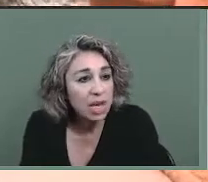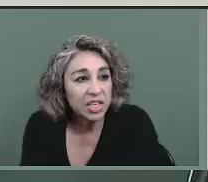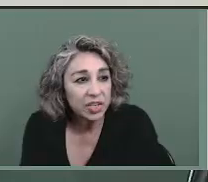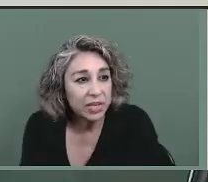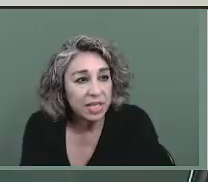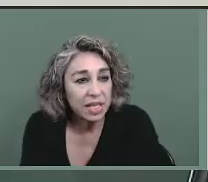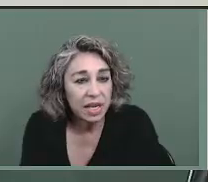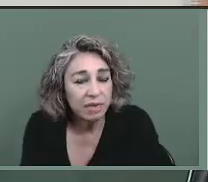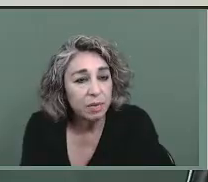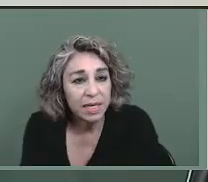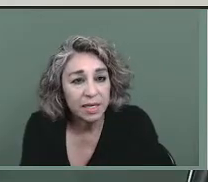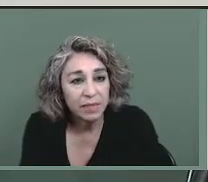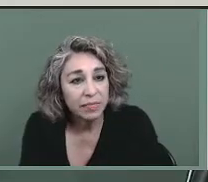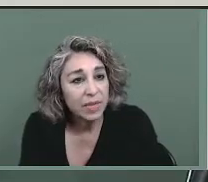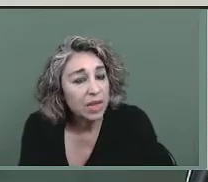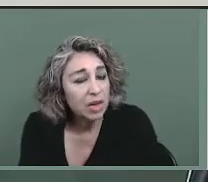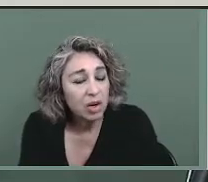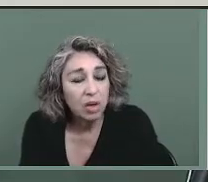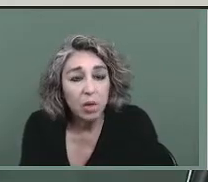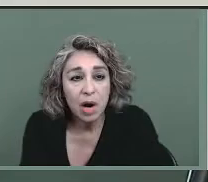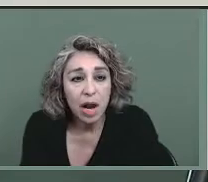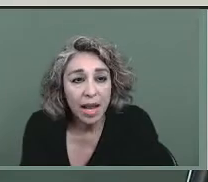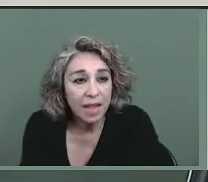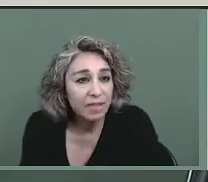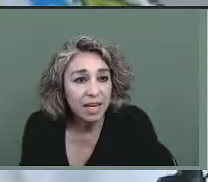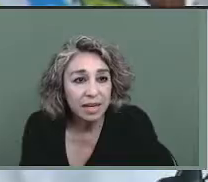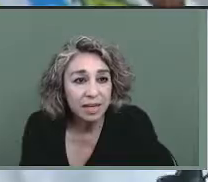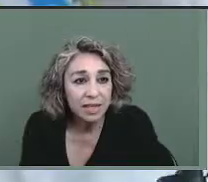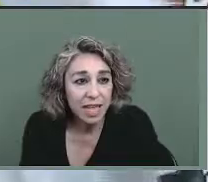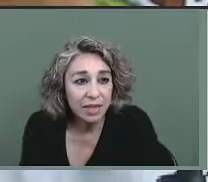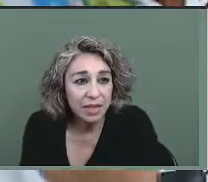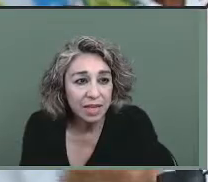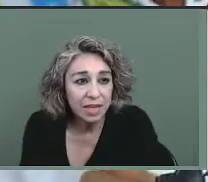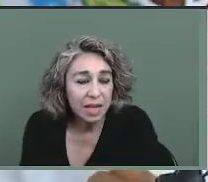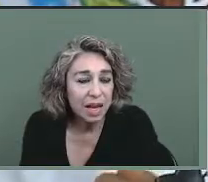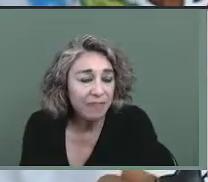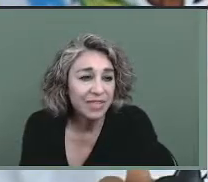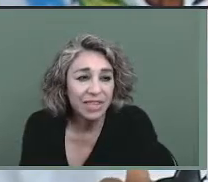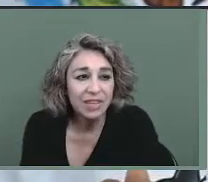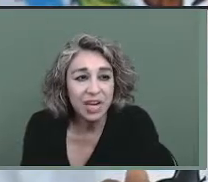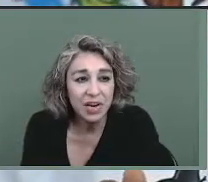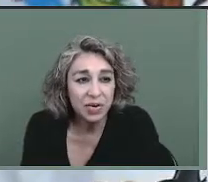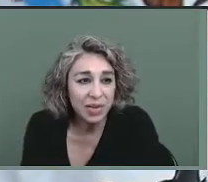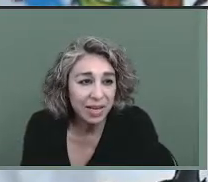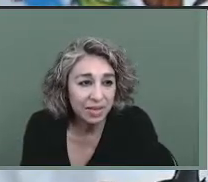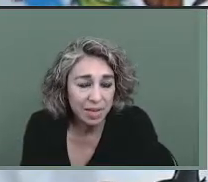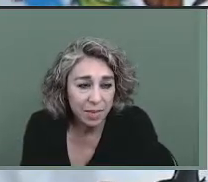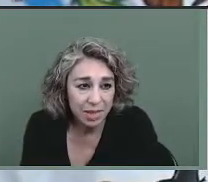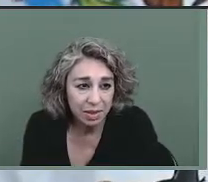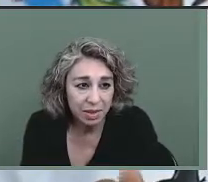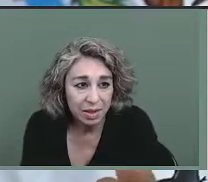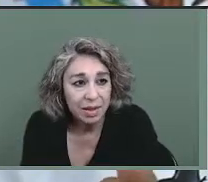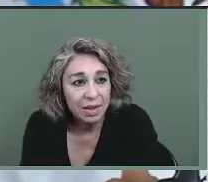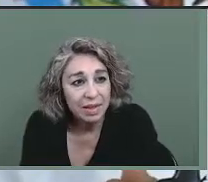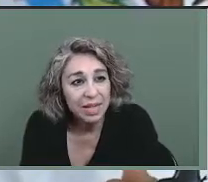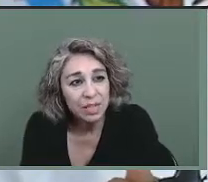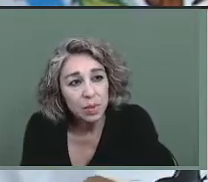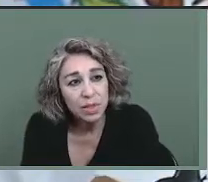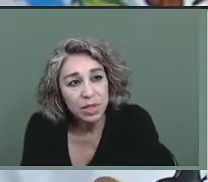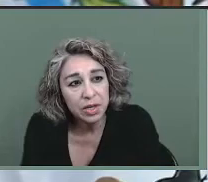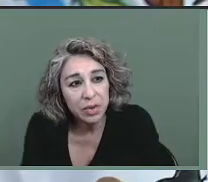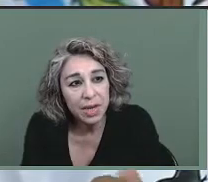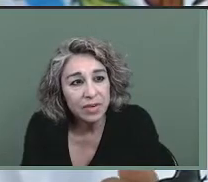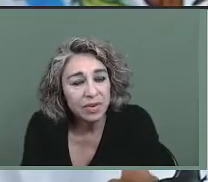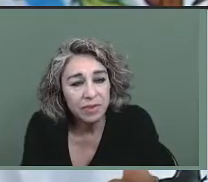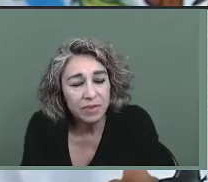more luxuries in the government, no more elevated salaries of $700,000 a month. That's what